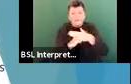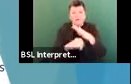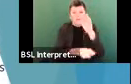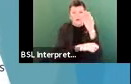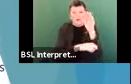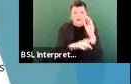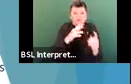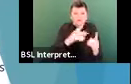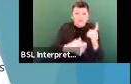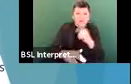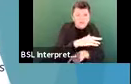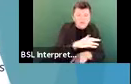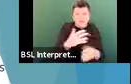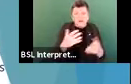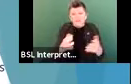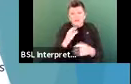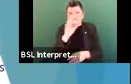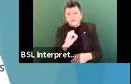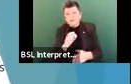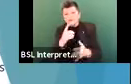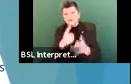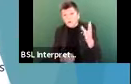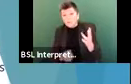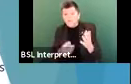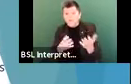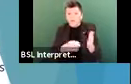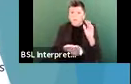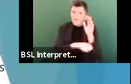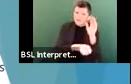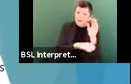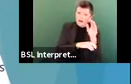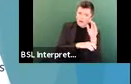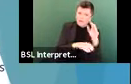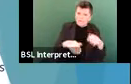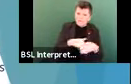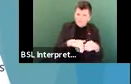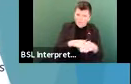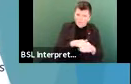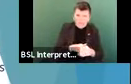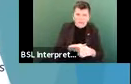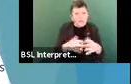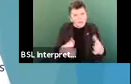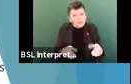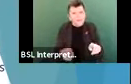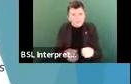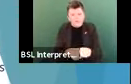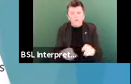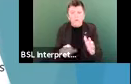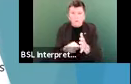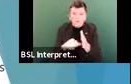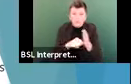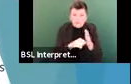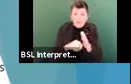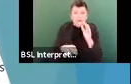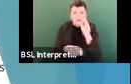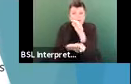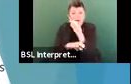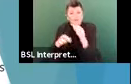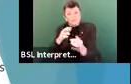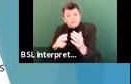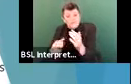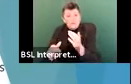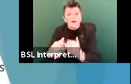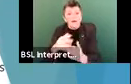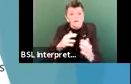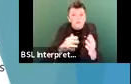question is not simply a problem for middle-class members, it's also a problem for middle-class societies that